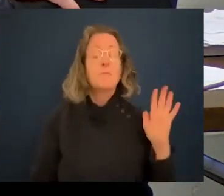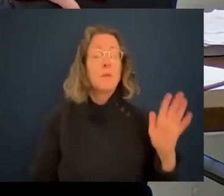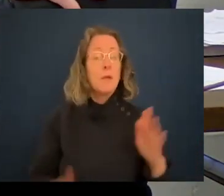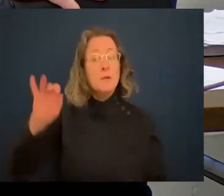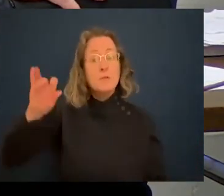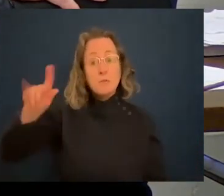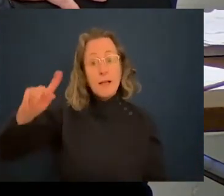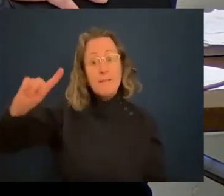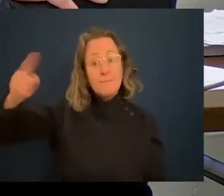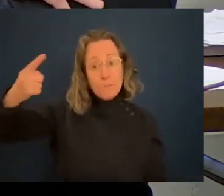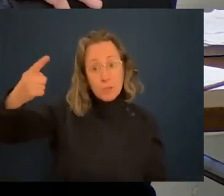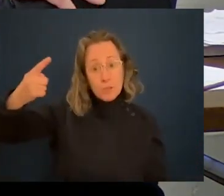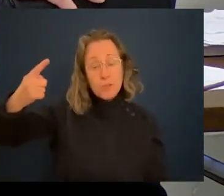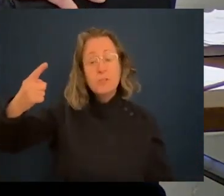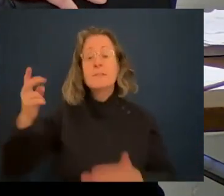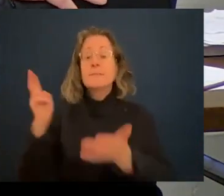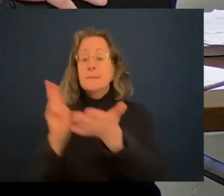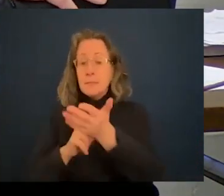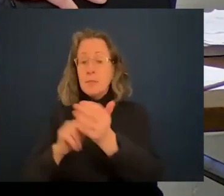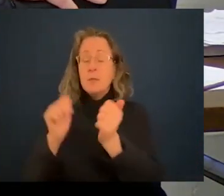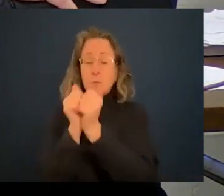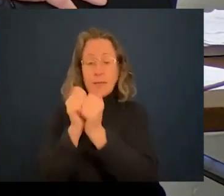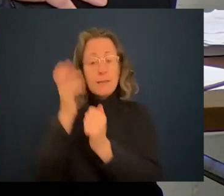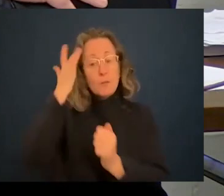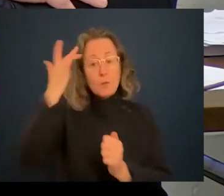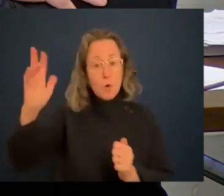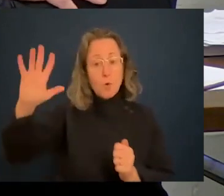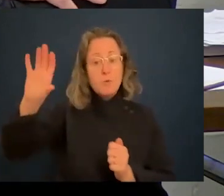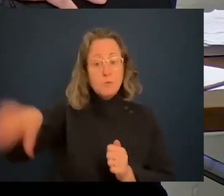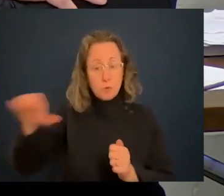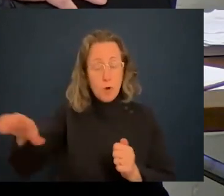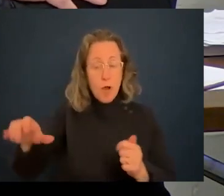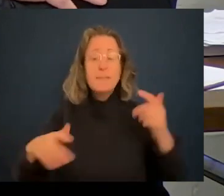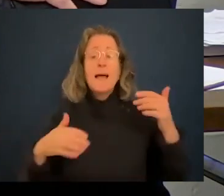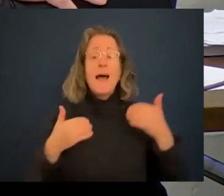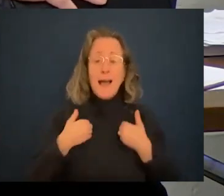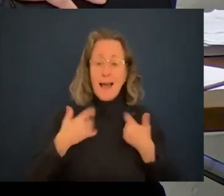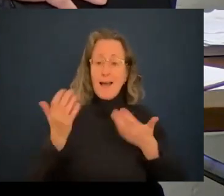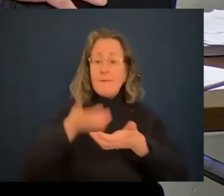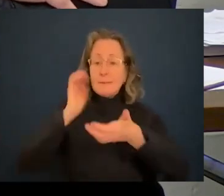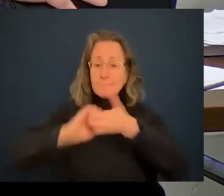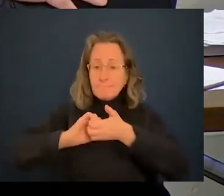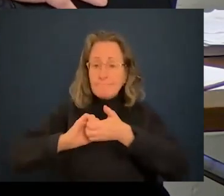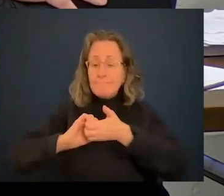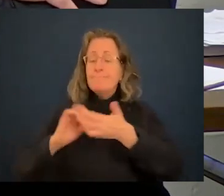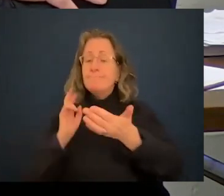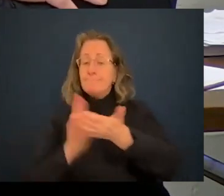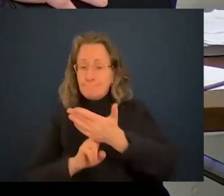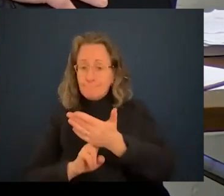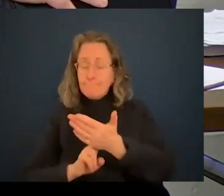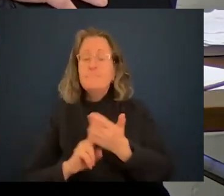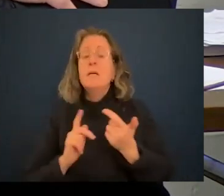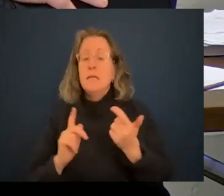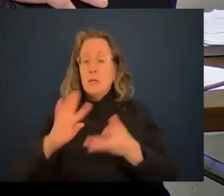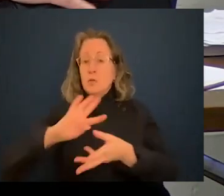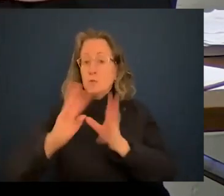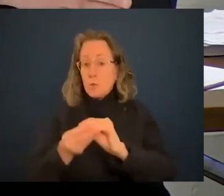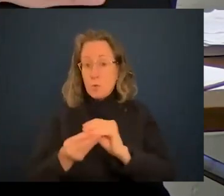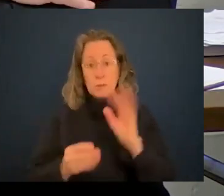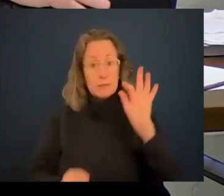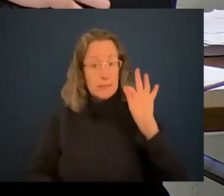of the hybrid model and Golden Cross being in the station we now have nine people um